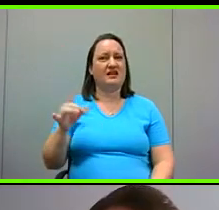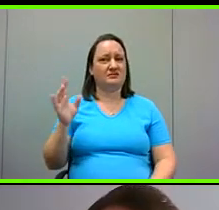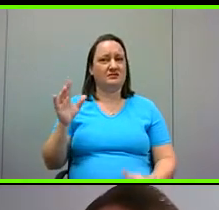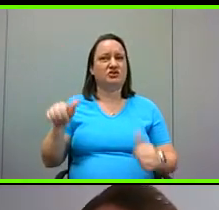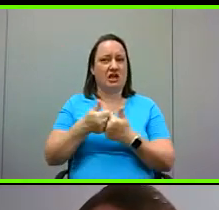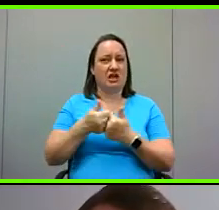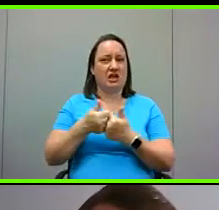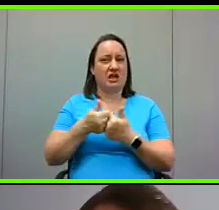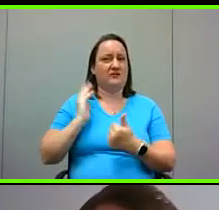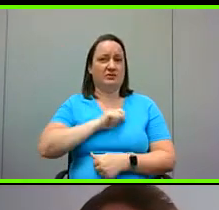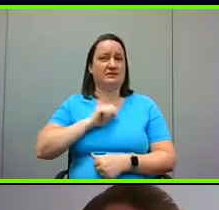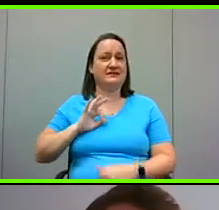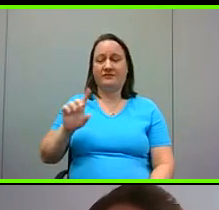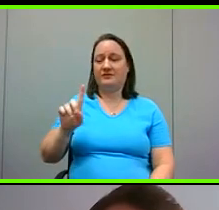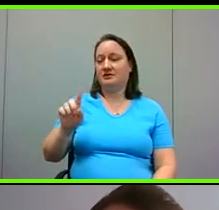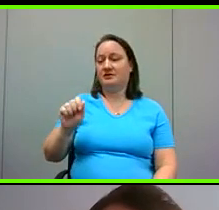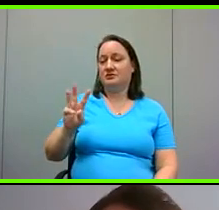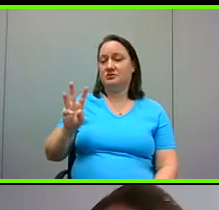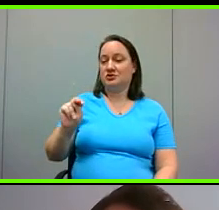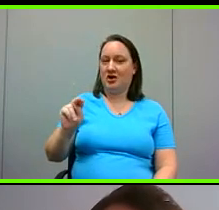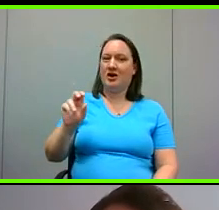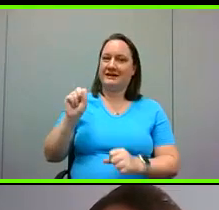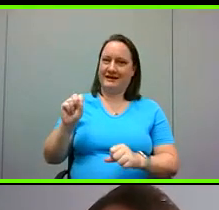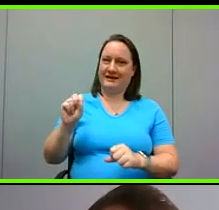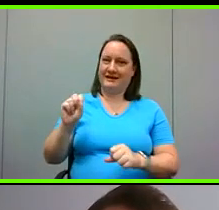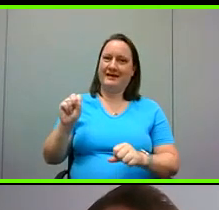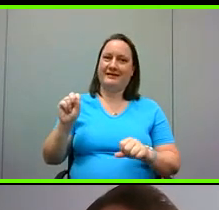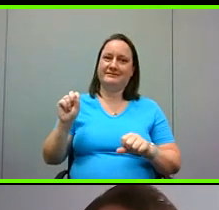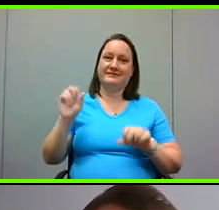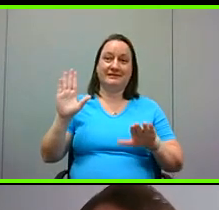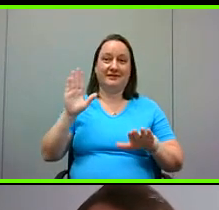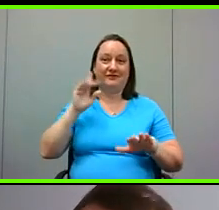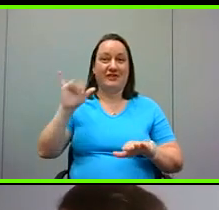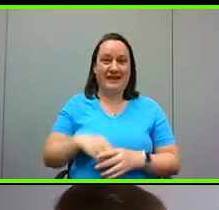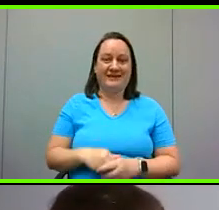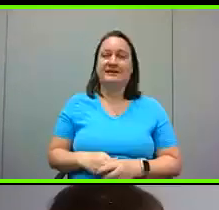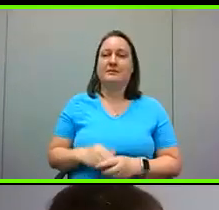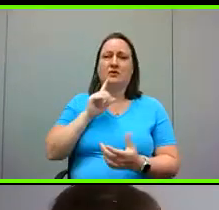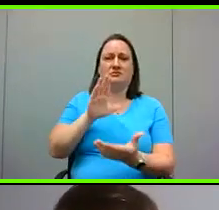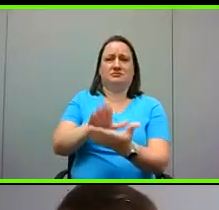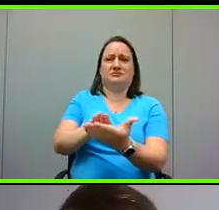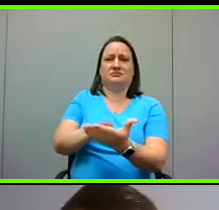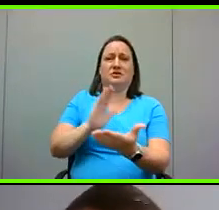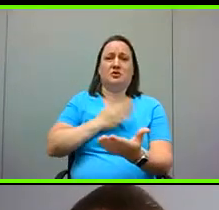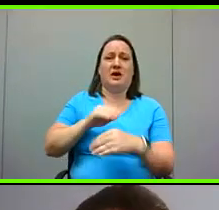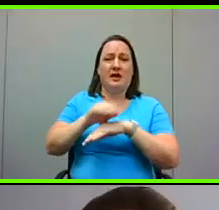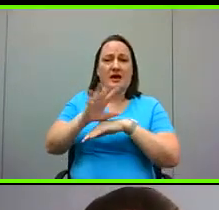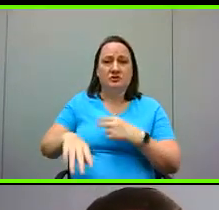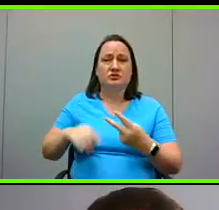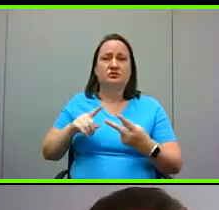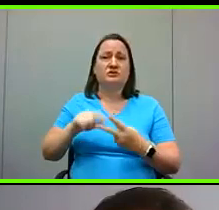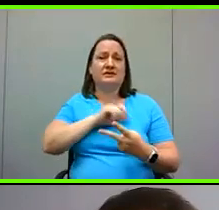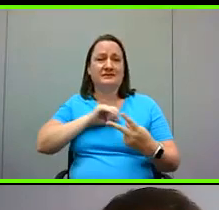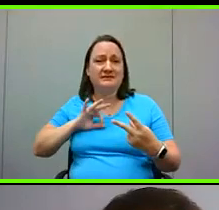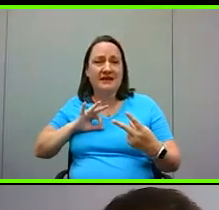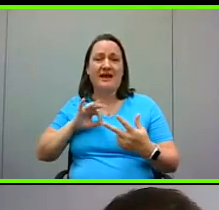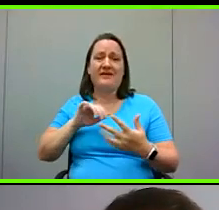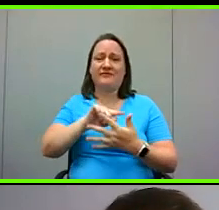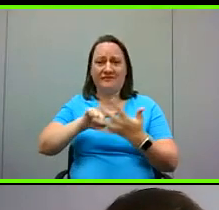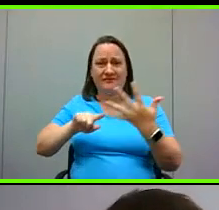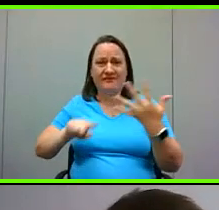can attest to that. But I want to give kudos to the DRS counselors in the agency, to the staff that have had to do